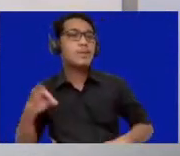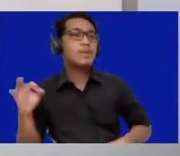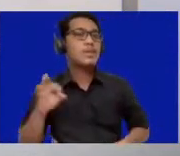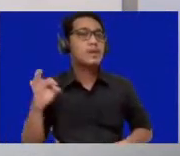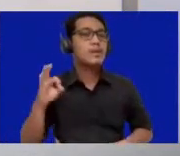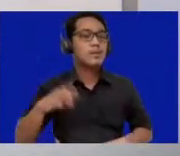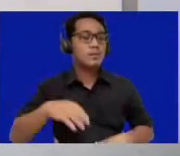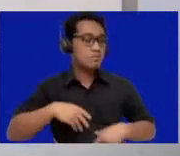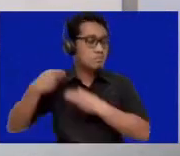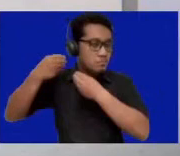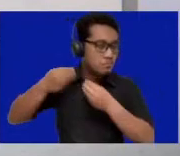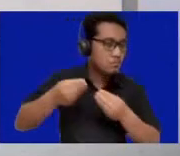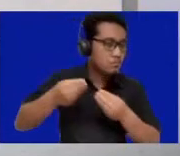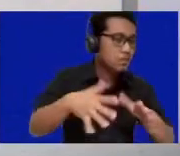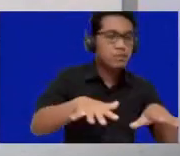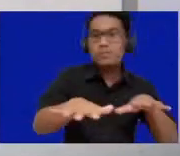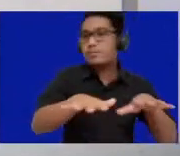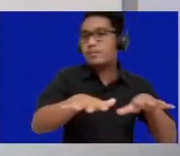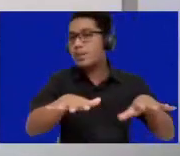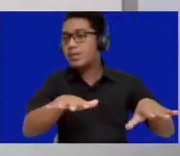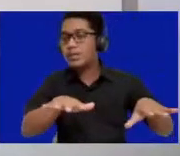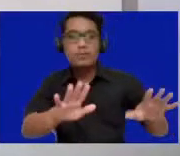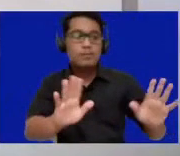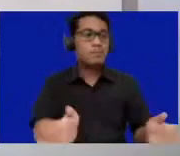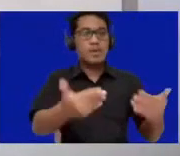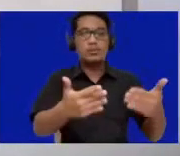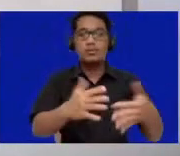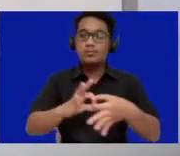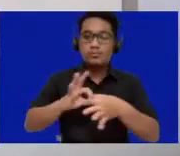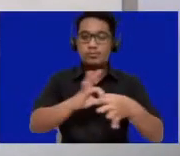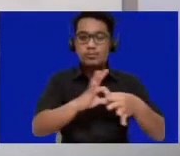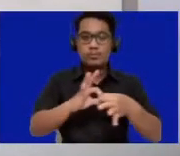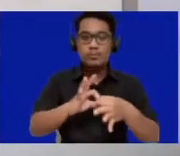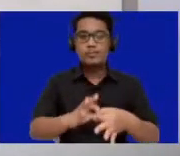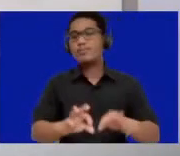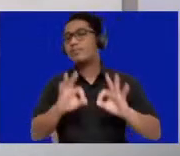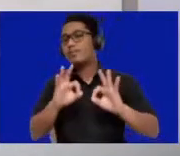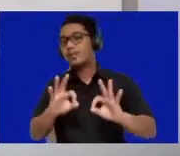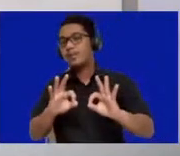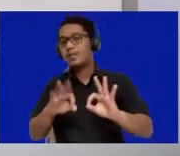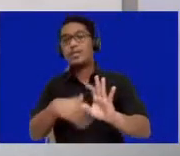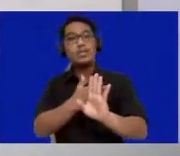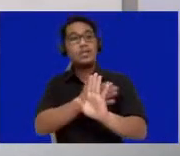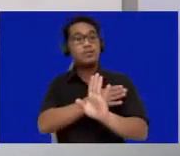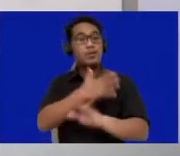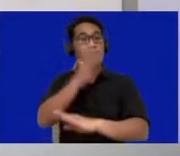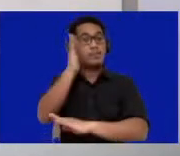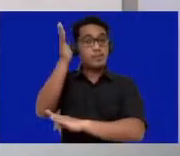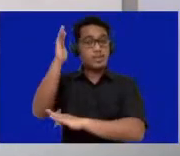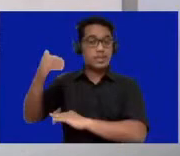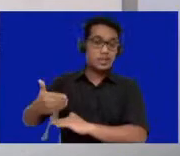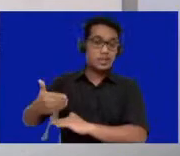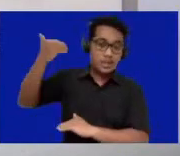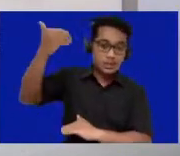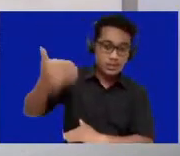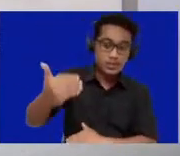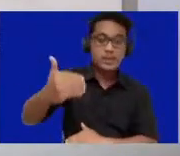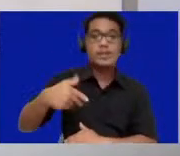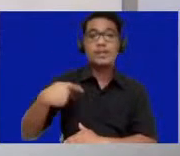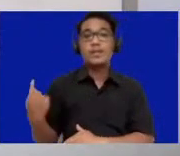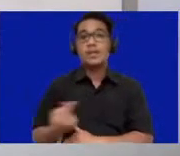So, ladies and gentlemen, before we going to the next presentation, we would like to invite in